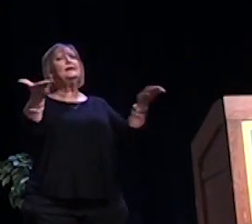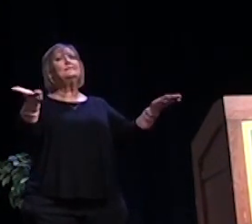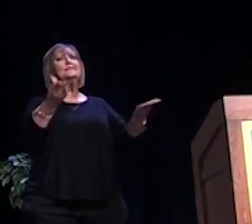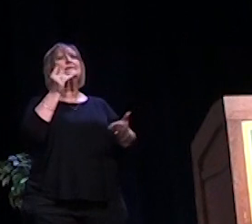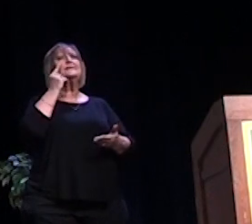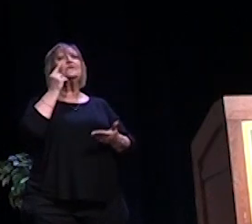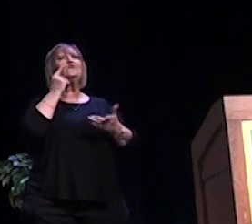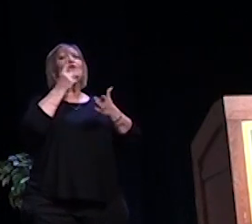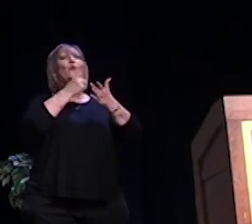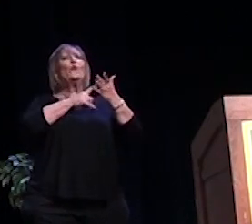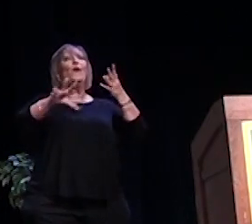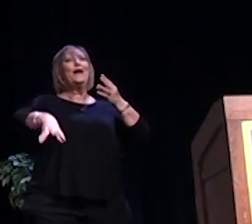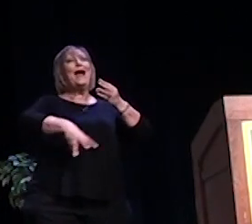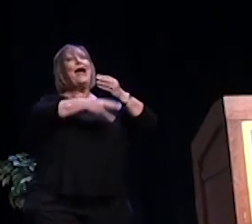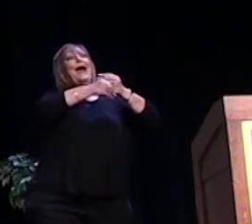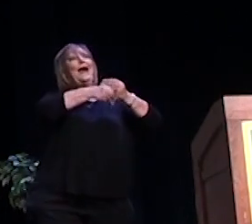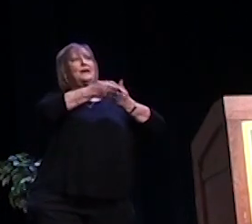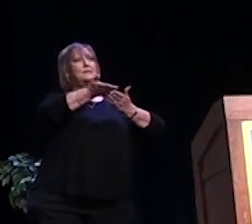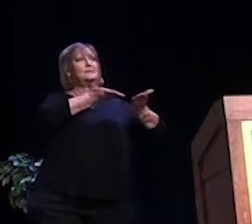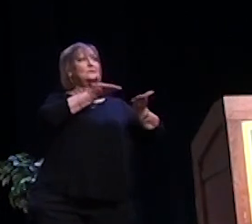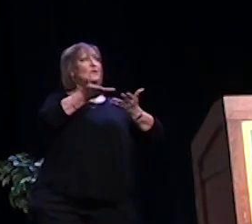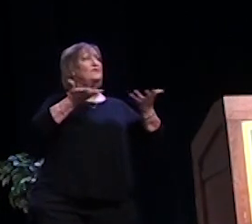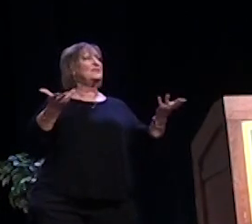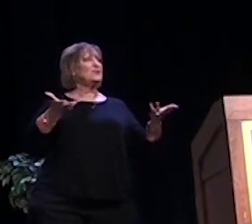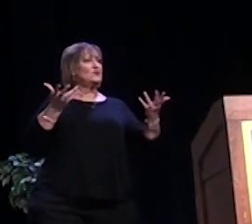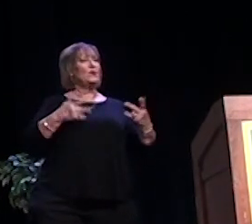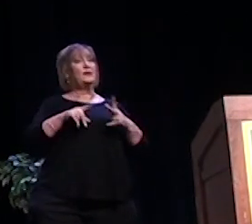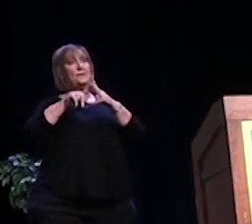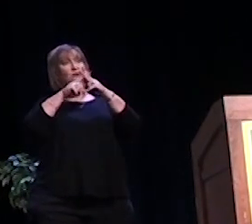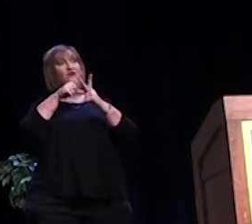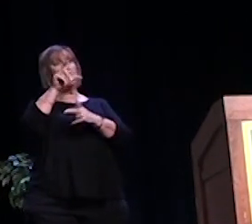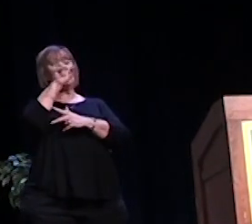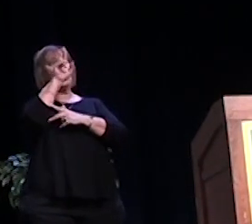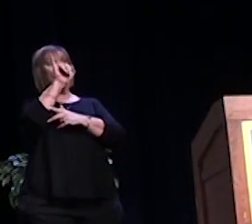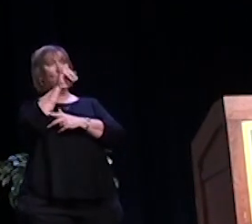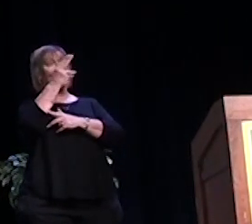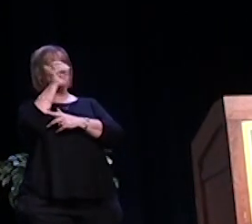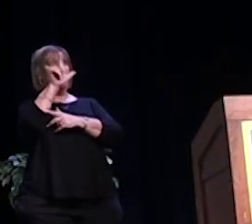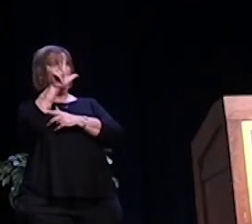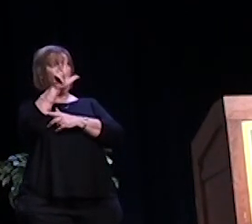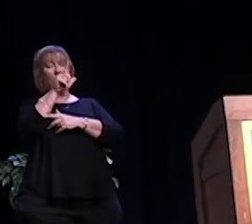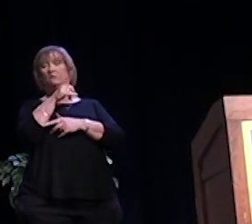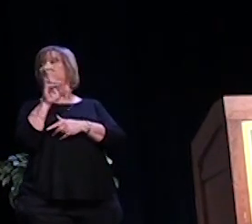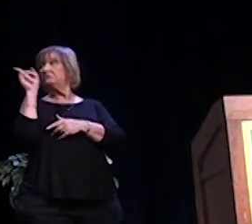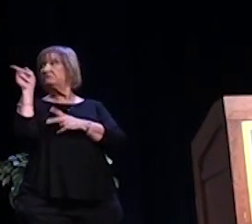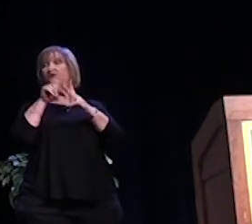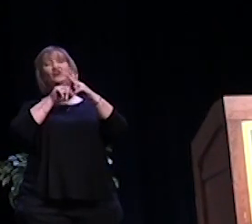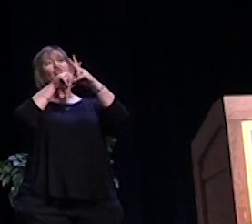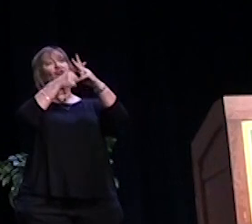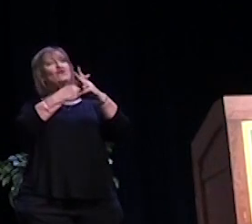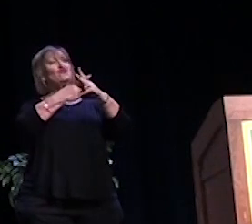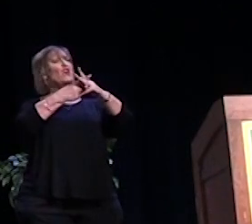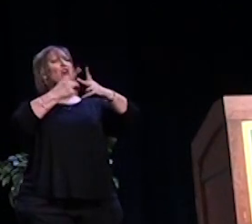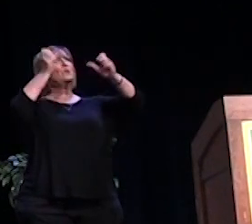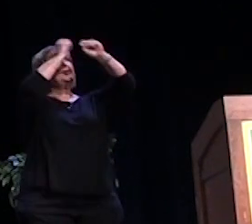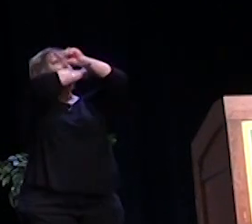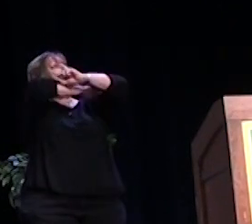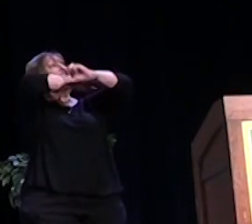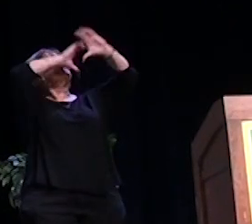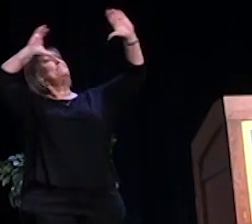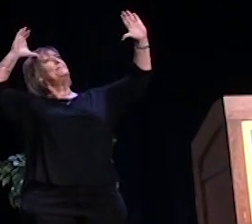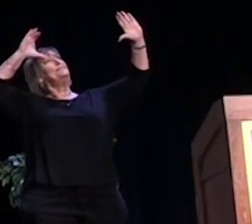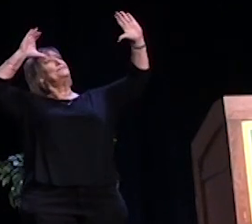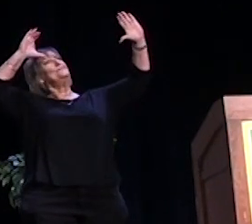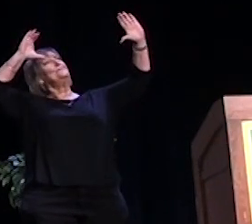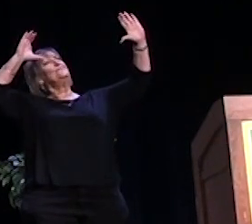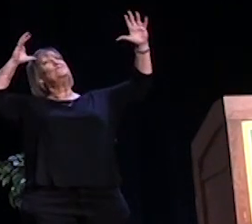help provide this. So I'm going to go ahead and start with Lori Hall. And Lori, I'm just going to kick us off, big picture. Let's talk a